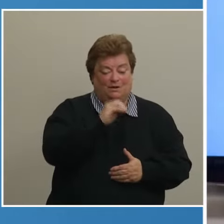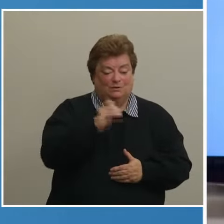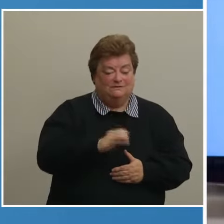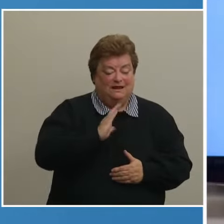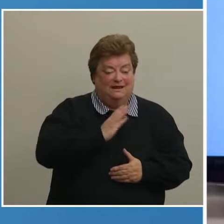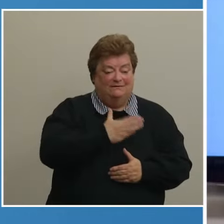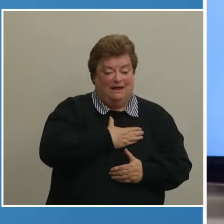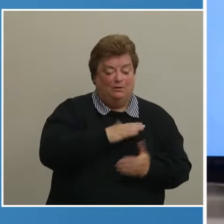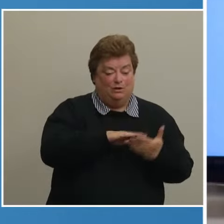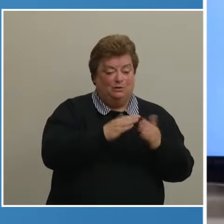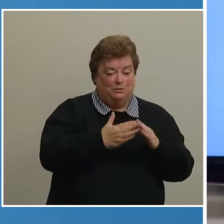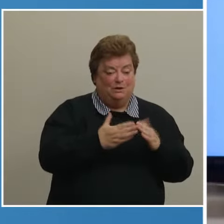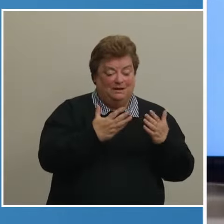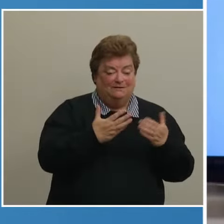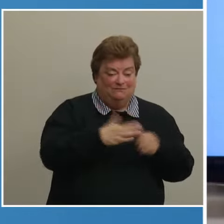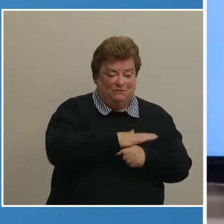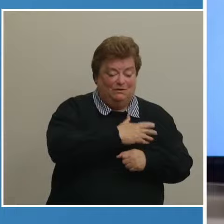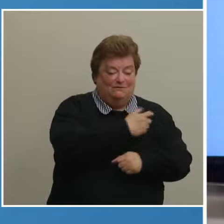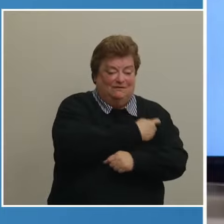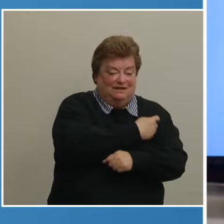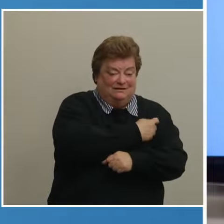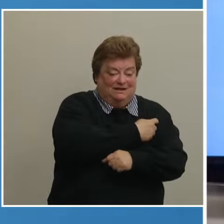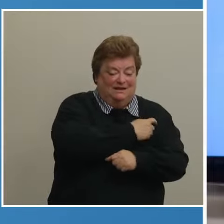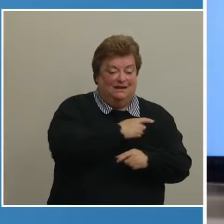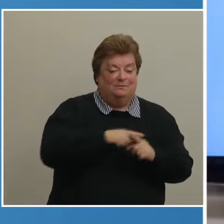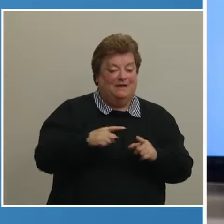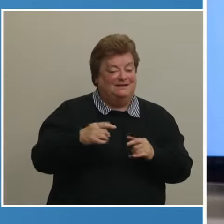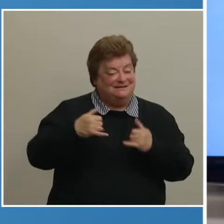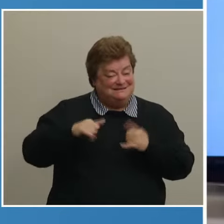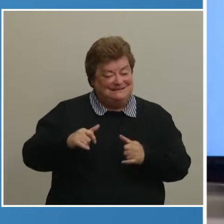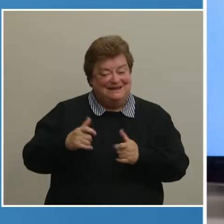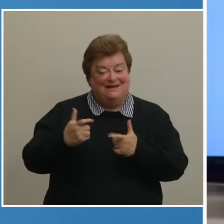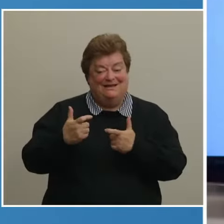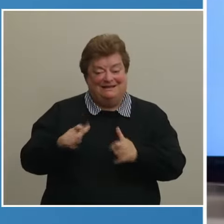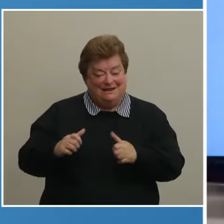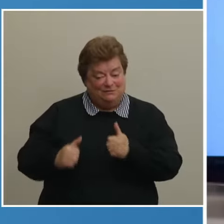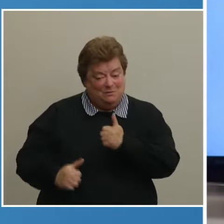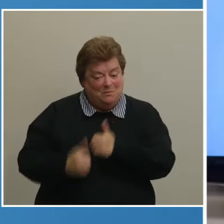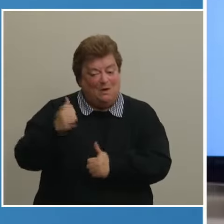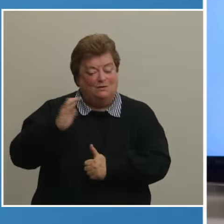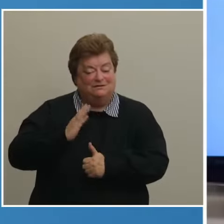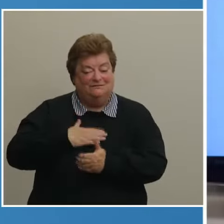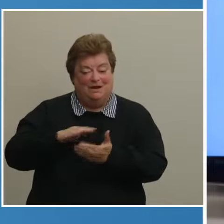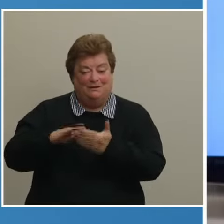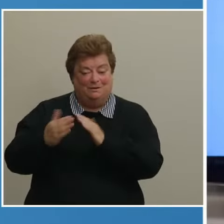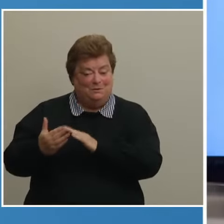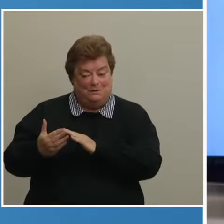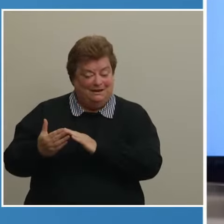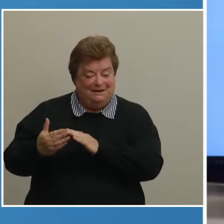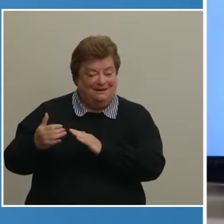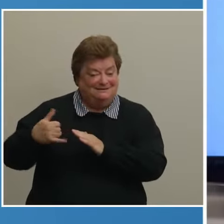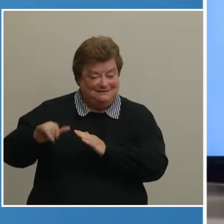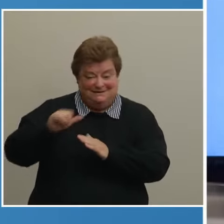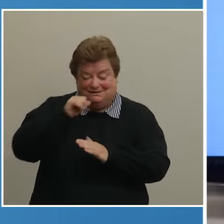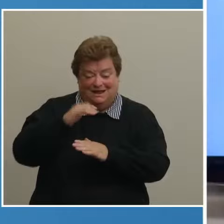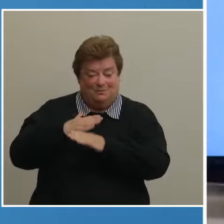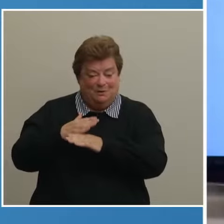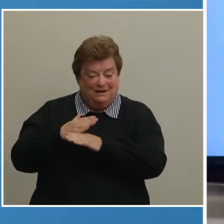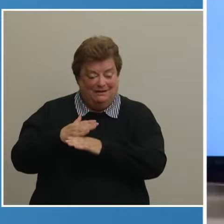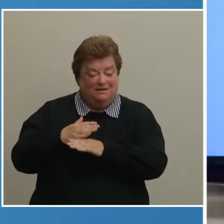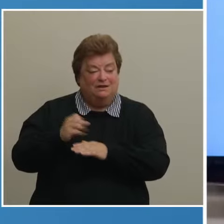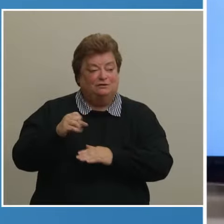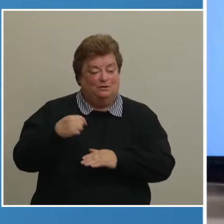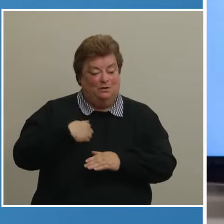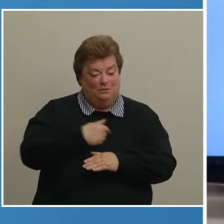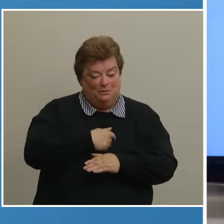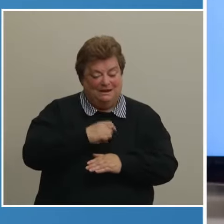community fully vaccinated, the flip side of that is the majority of people still don't enjoy those protections. So in the meantime, we all can do our part